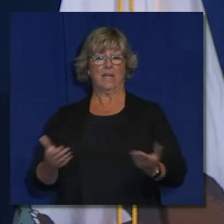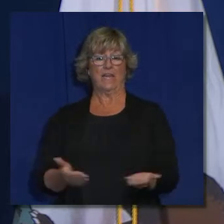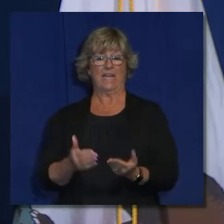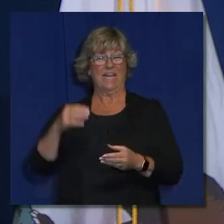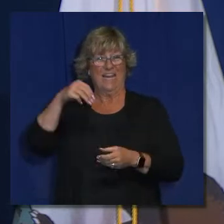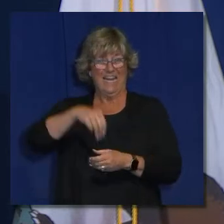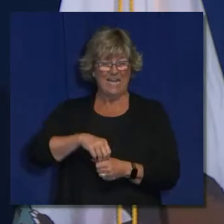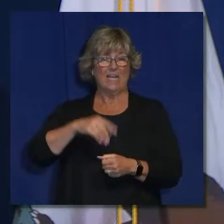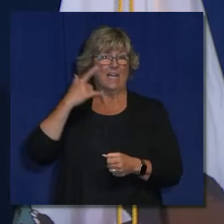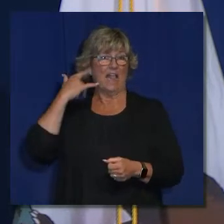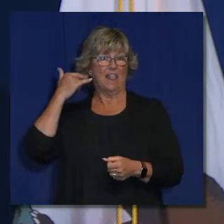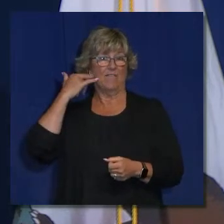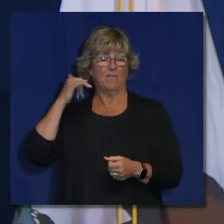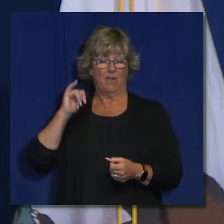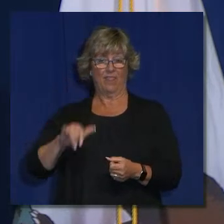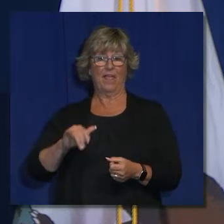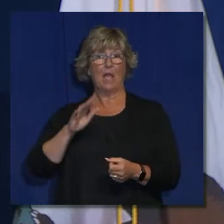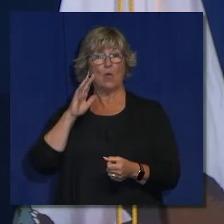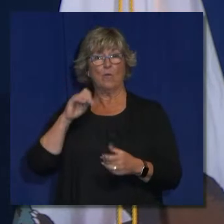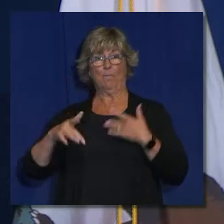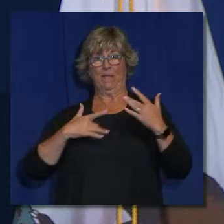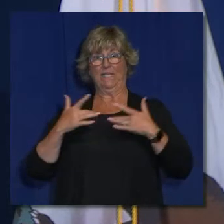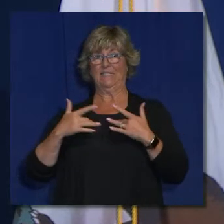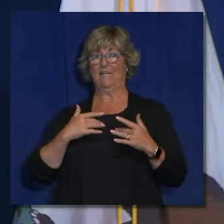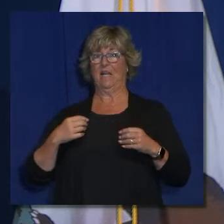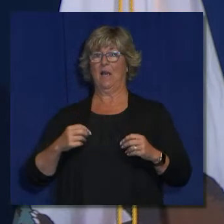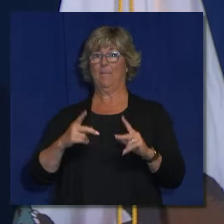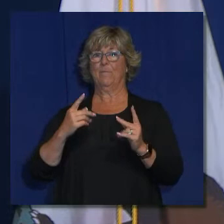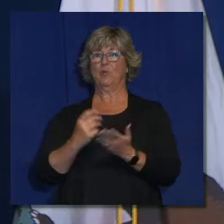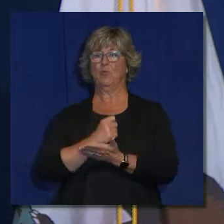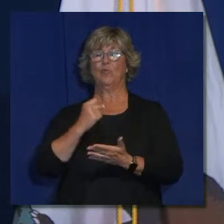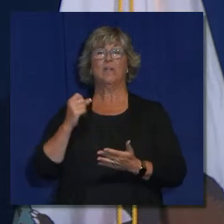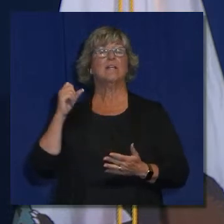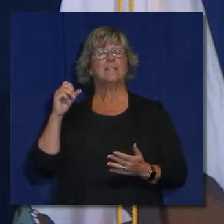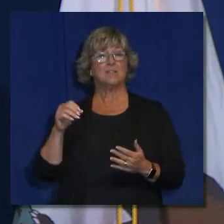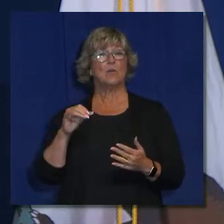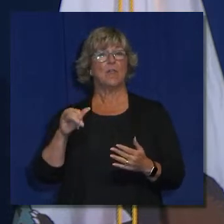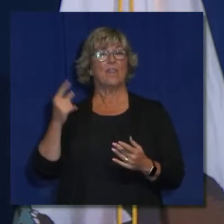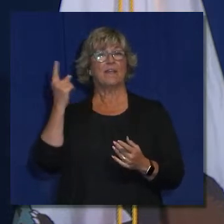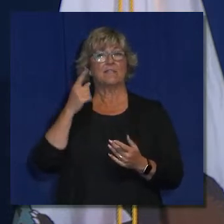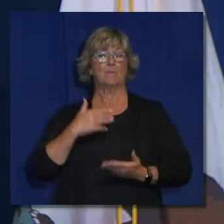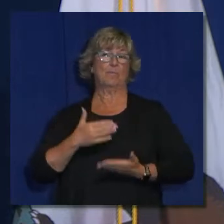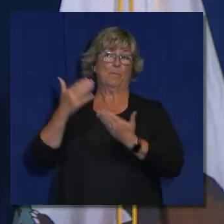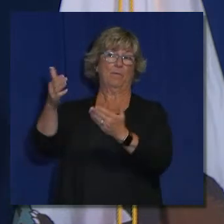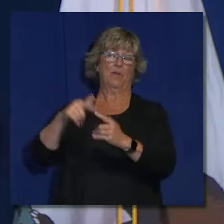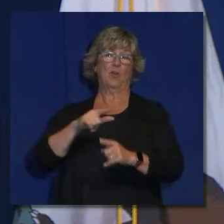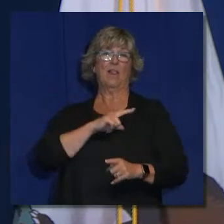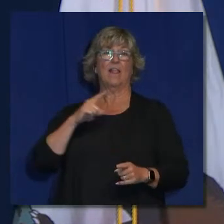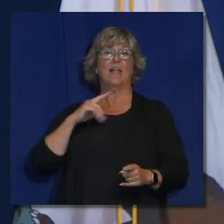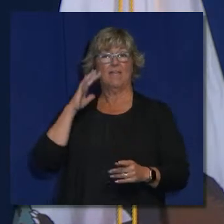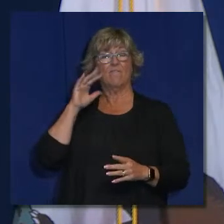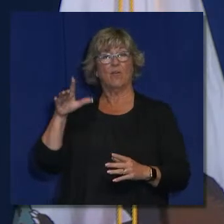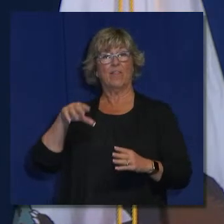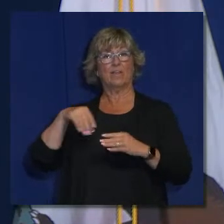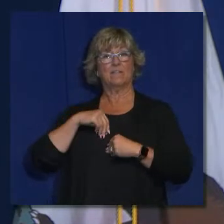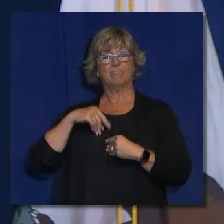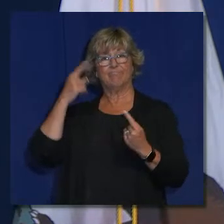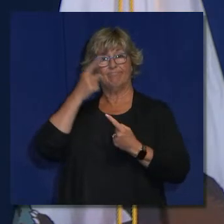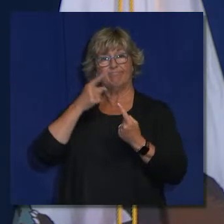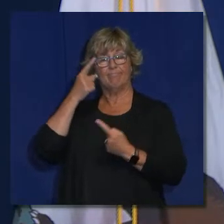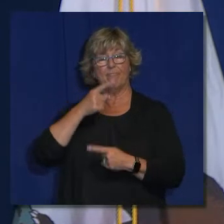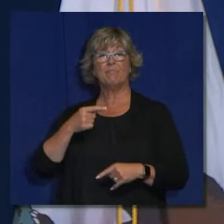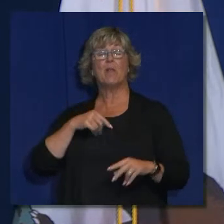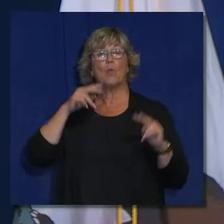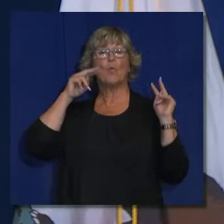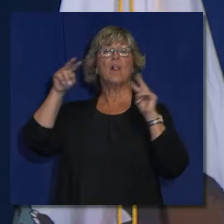the state of California, which to me would be a very exciting opportunity. And so that's something we're presenting to the legislature for their consideration. And